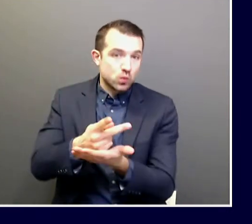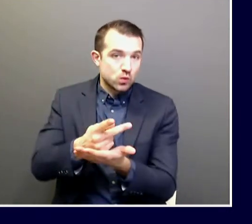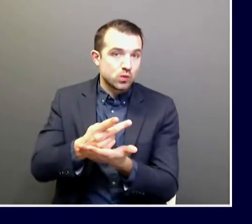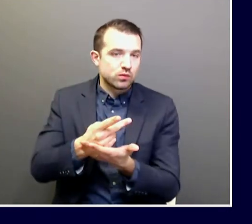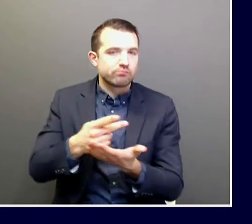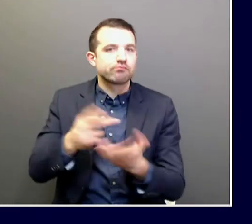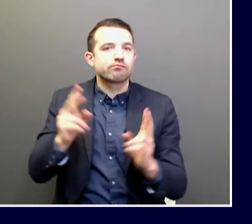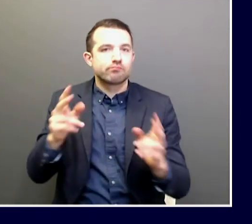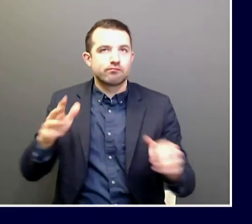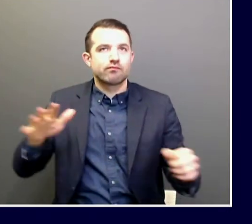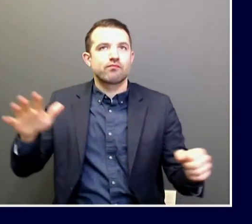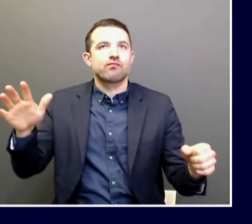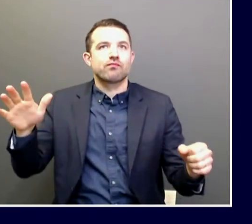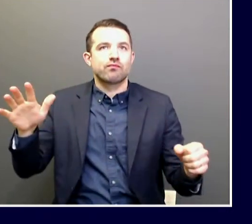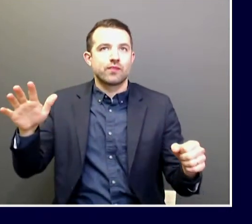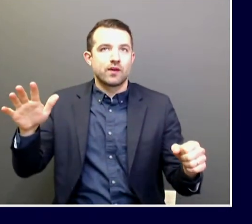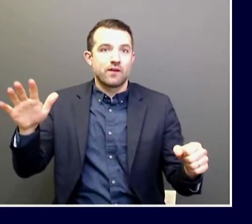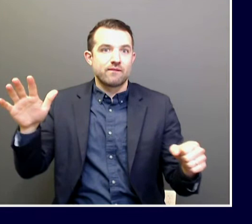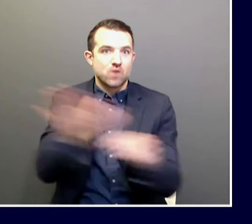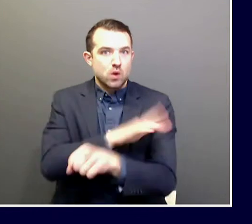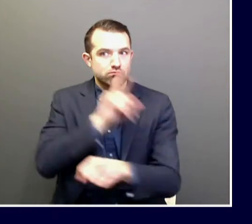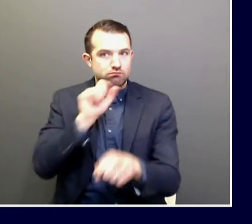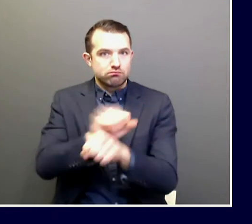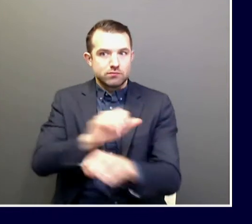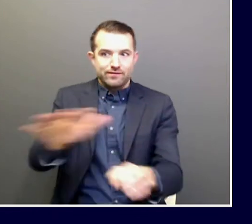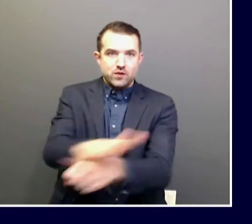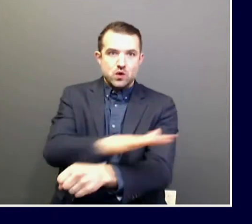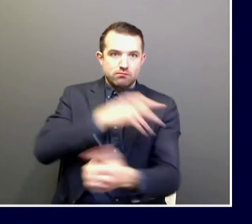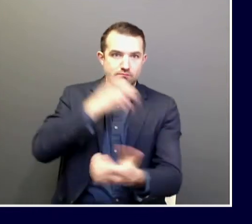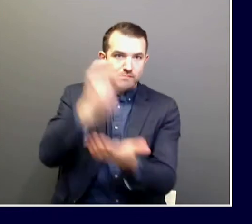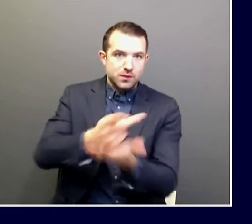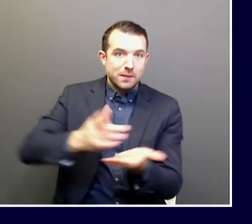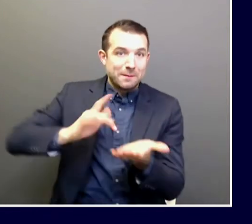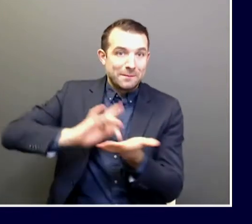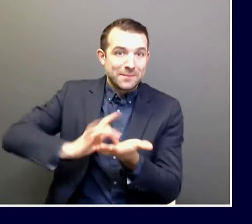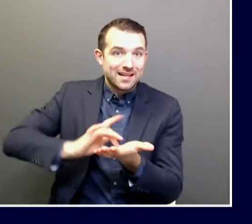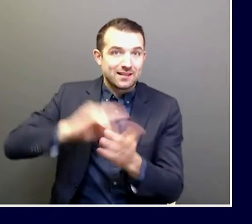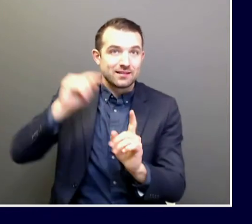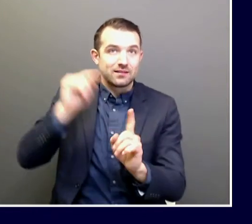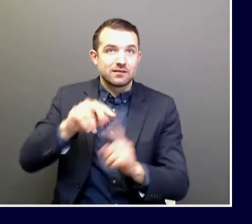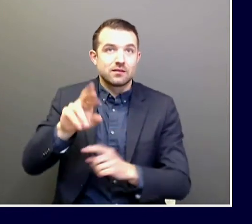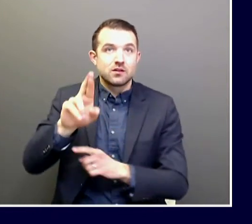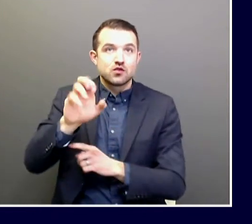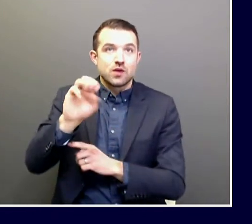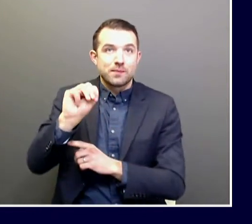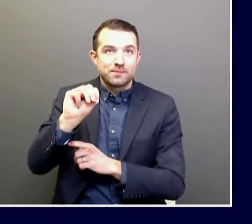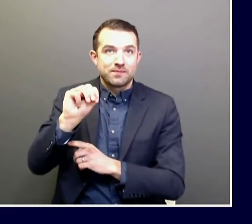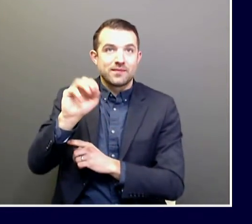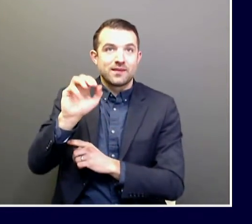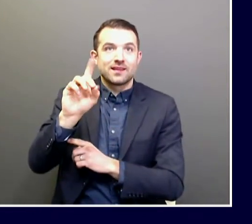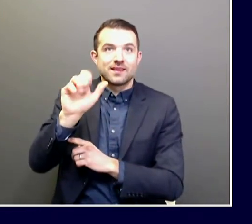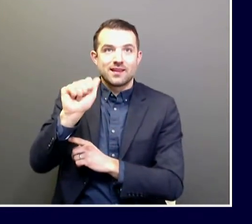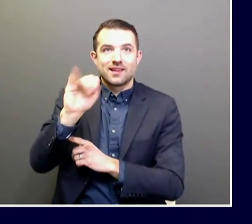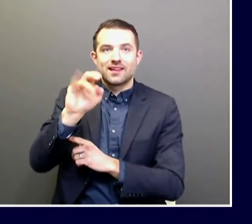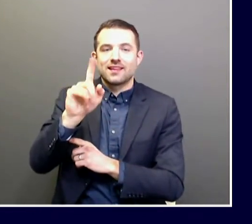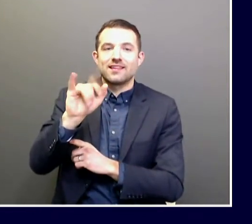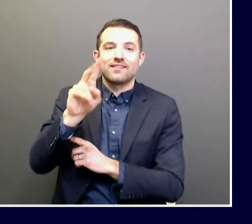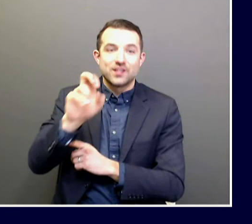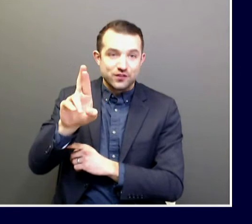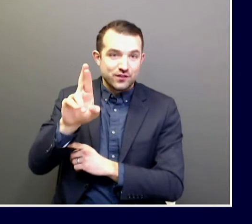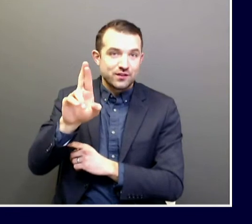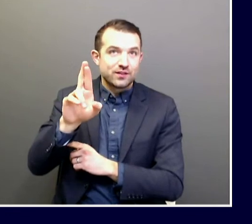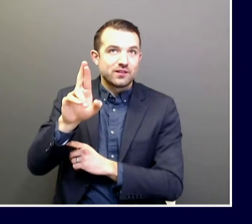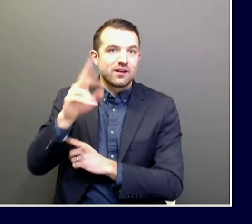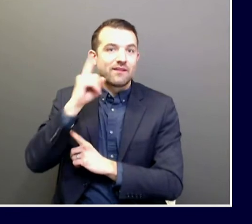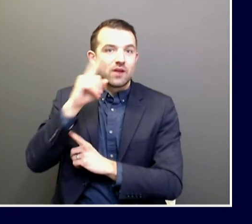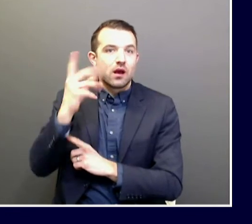approval for the use of a drug called remdesivir to treat patients in an outpatient manner to prevent